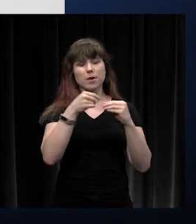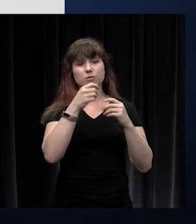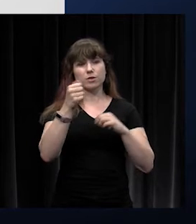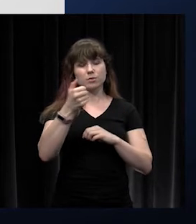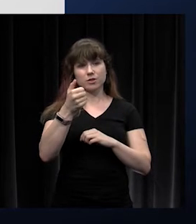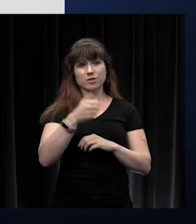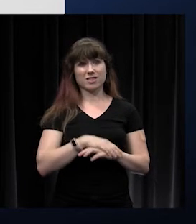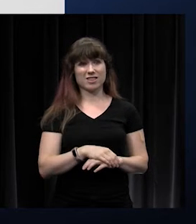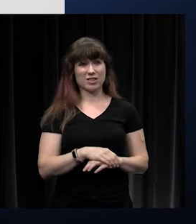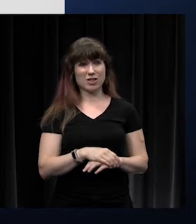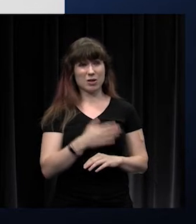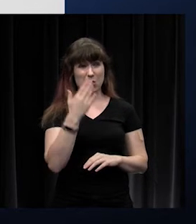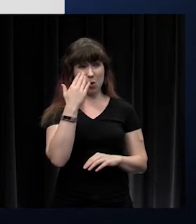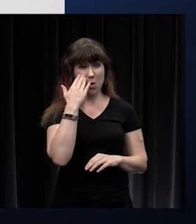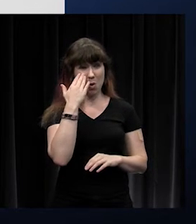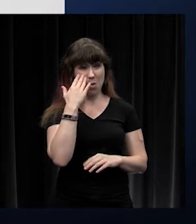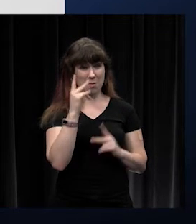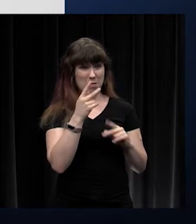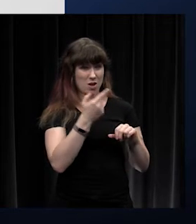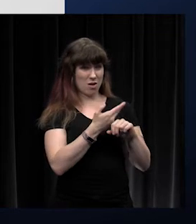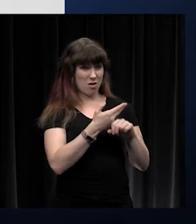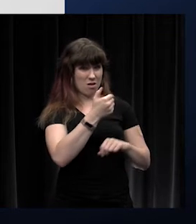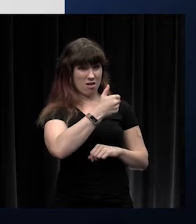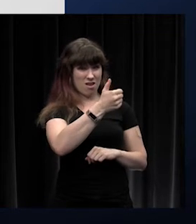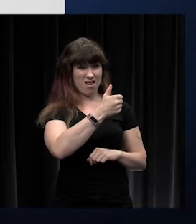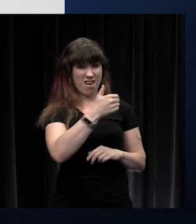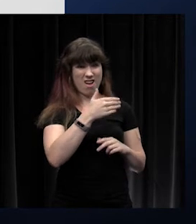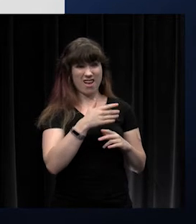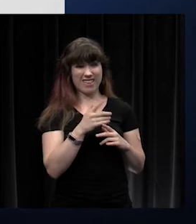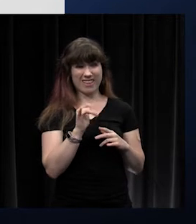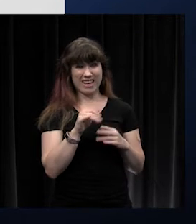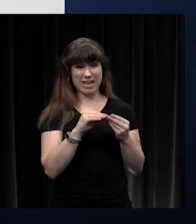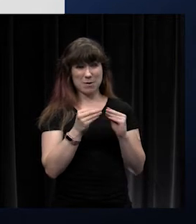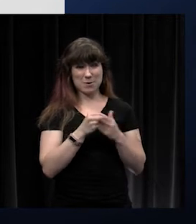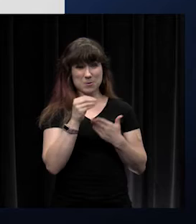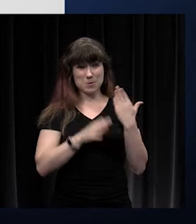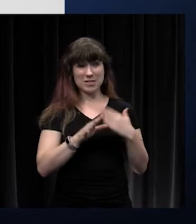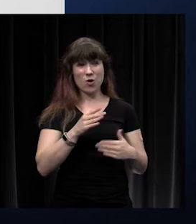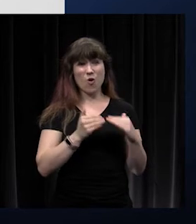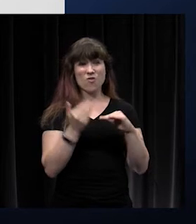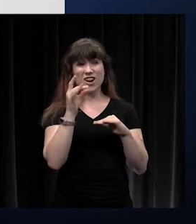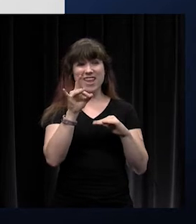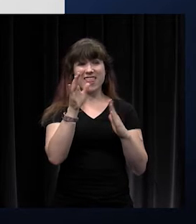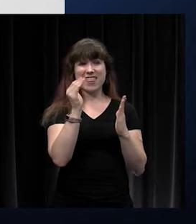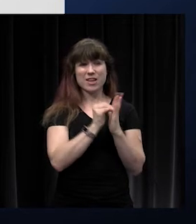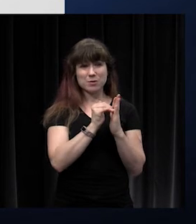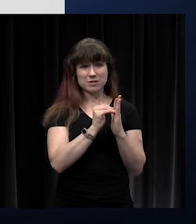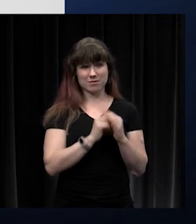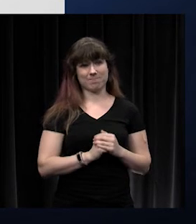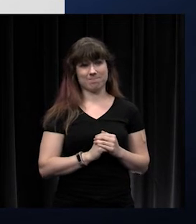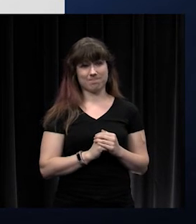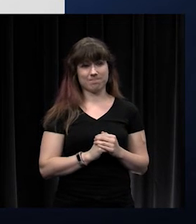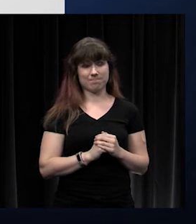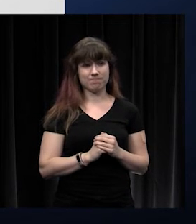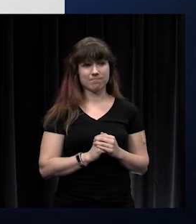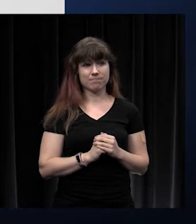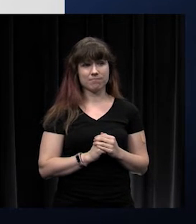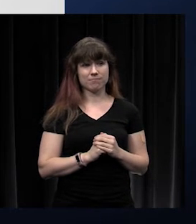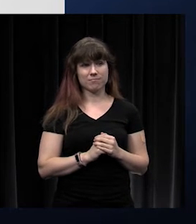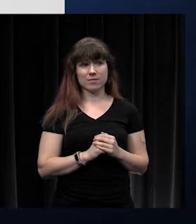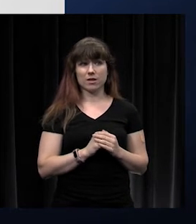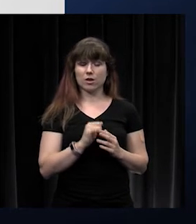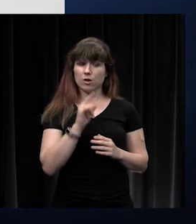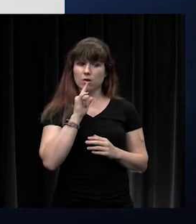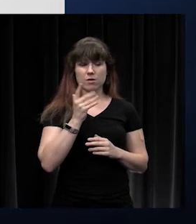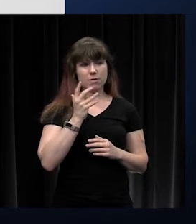over 8,000 students are going to be participating in our transportation or bus services? And that's